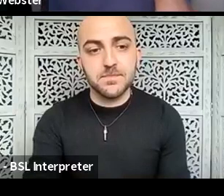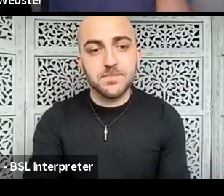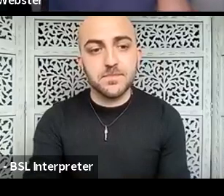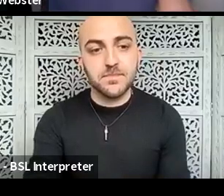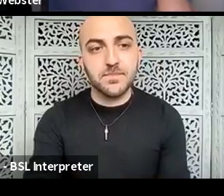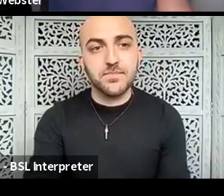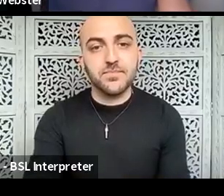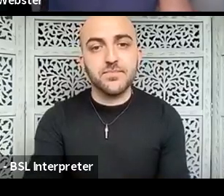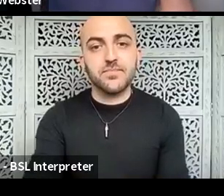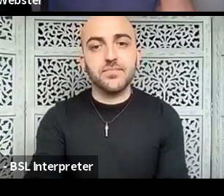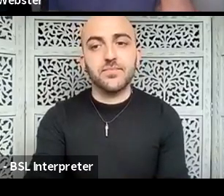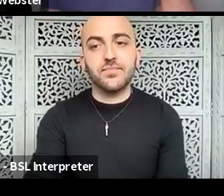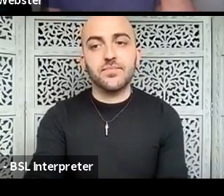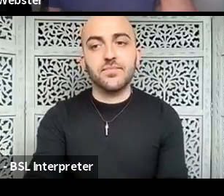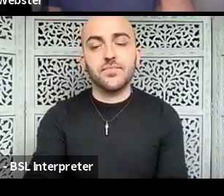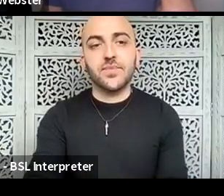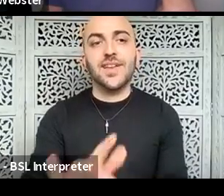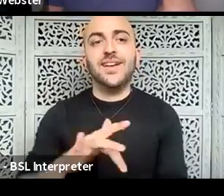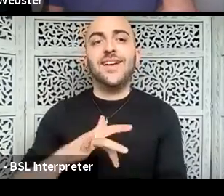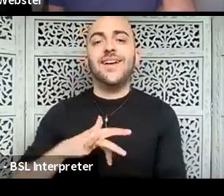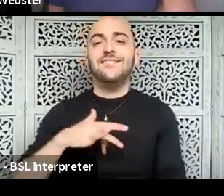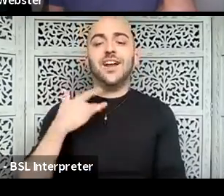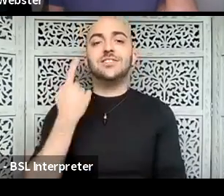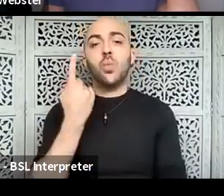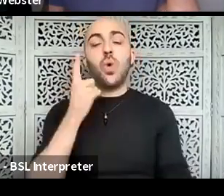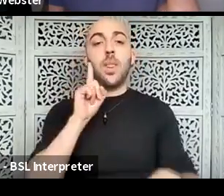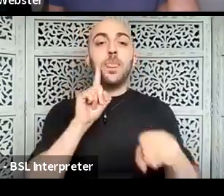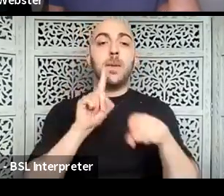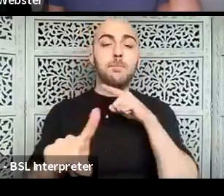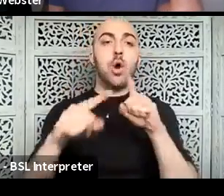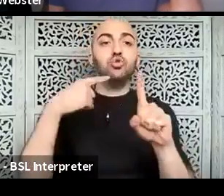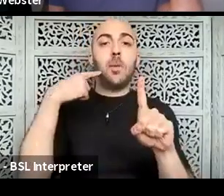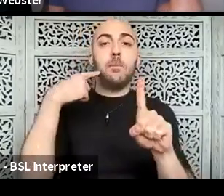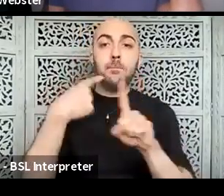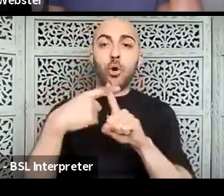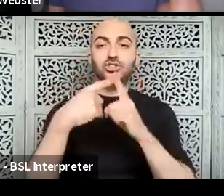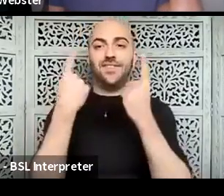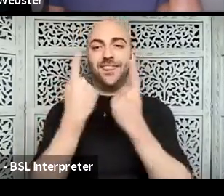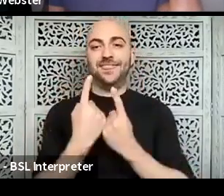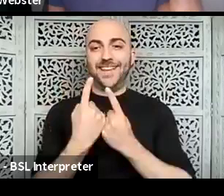It feels like one of the most positive things to come out of the crappy situation of the